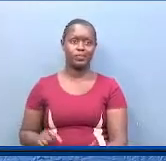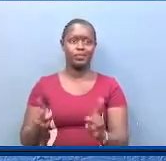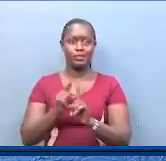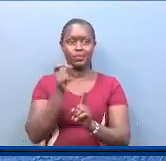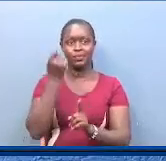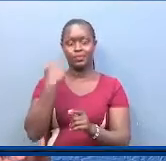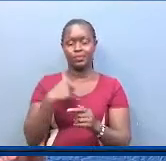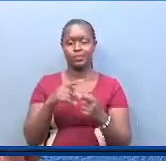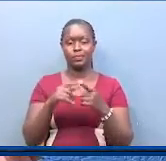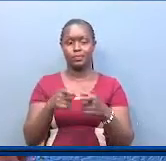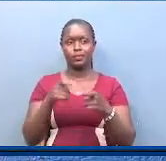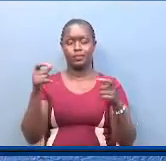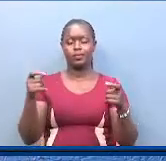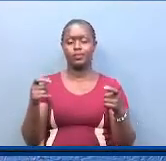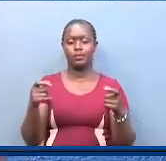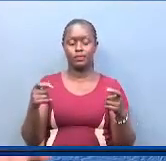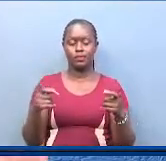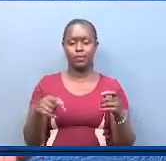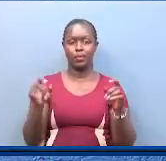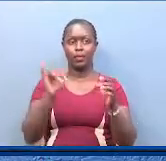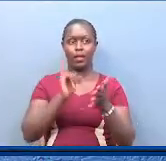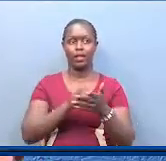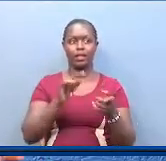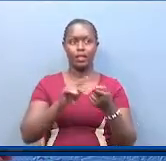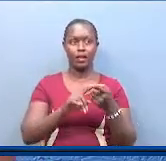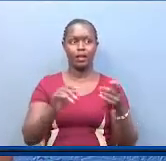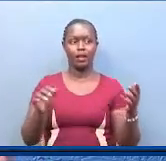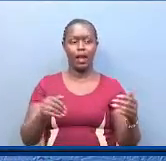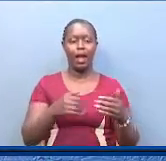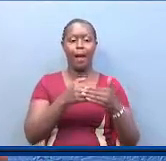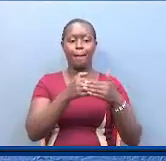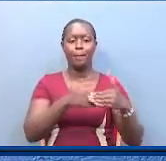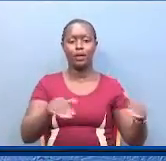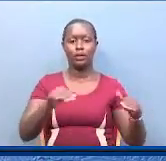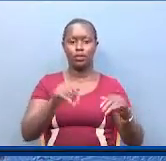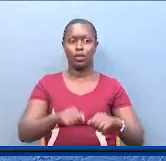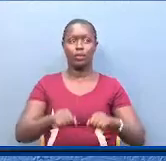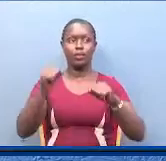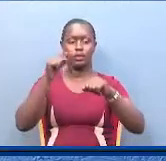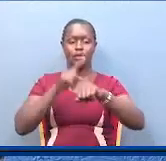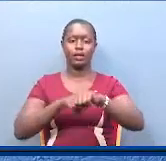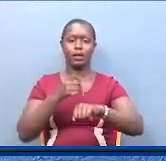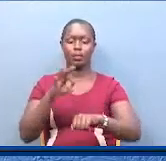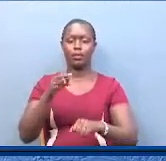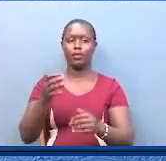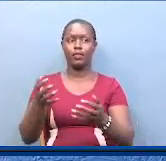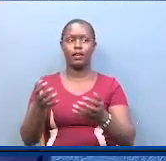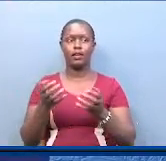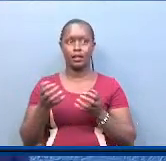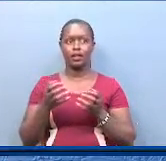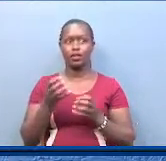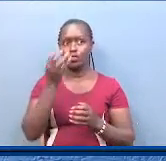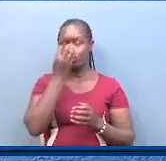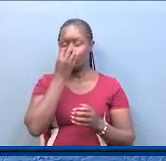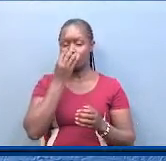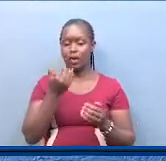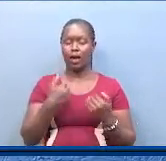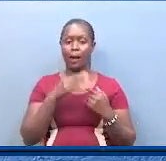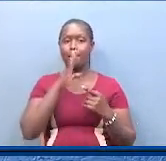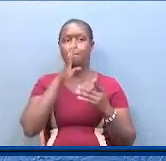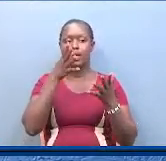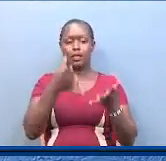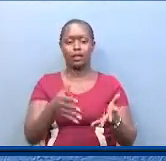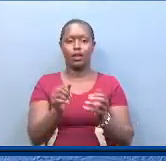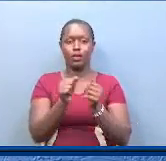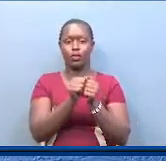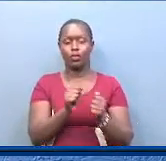no greater disobedience than abandoning your boss in the time of need. William Ruto has stuck